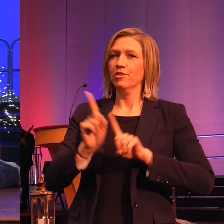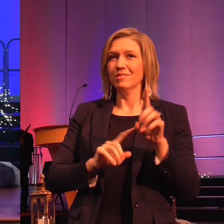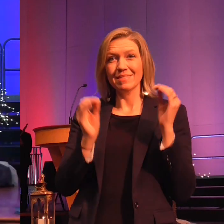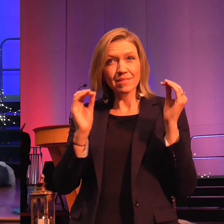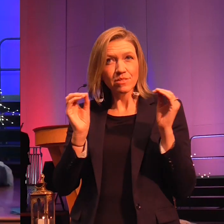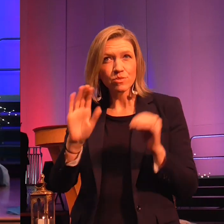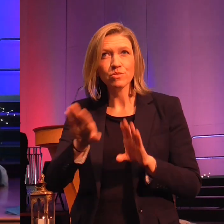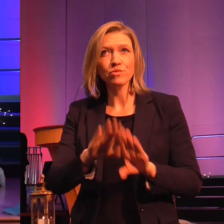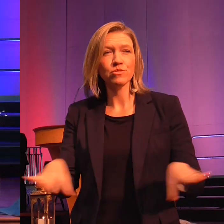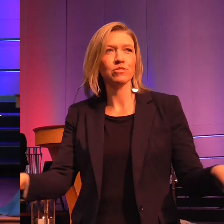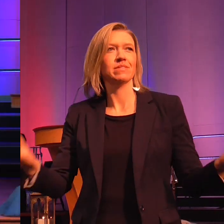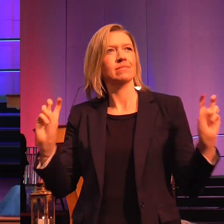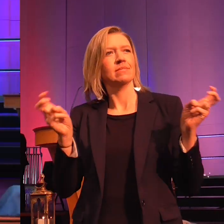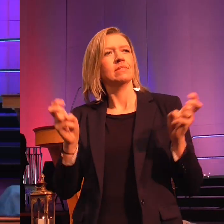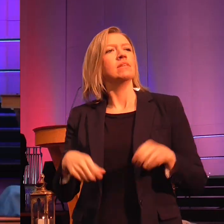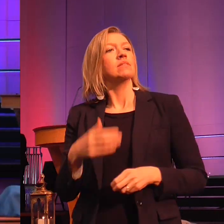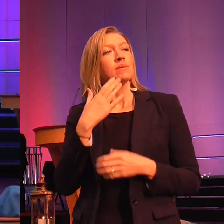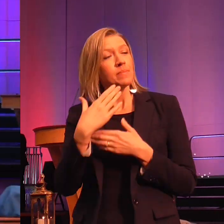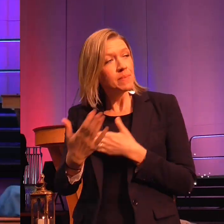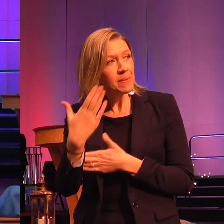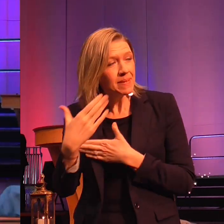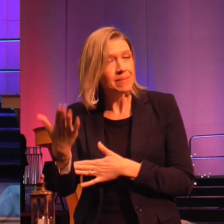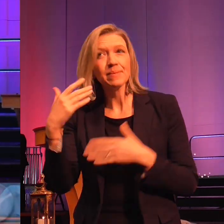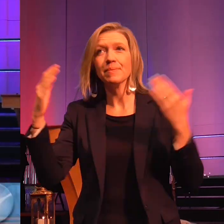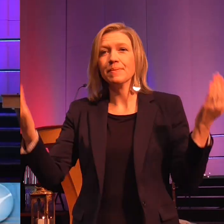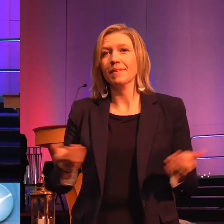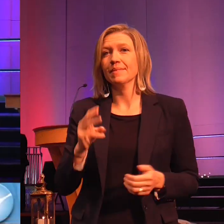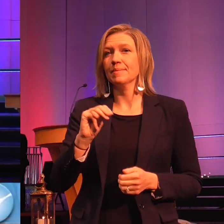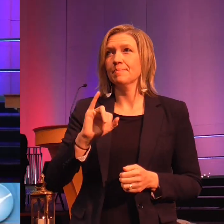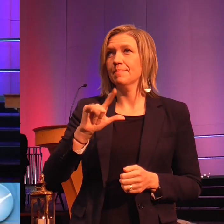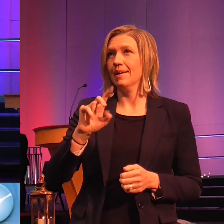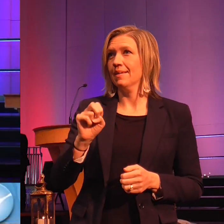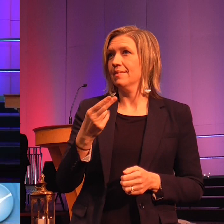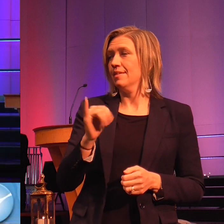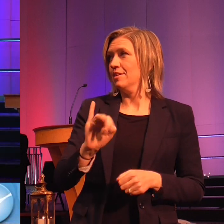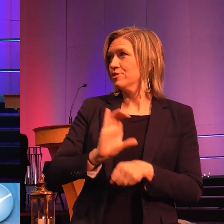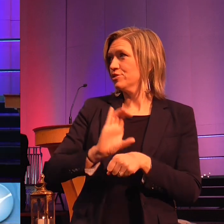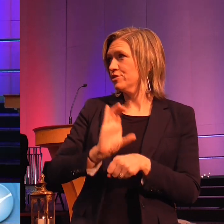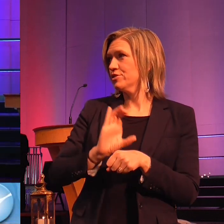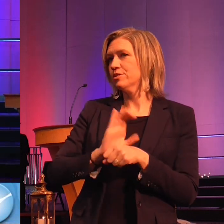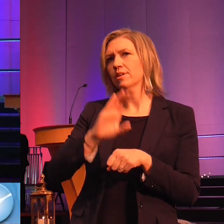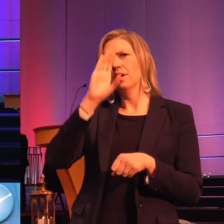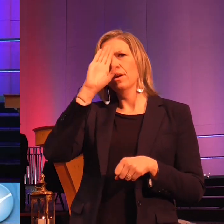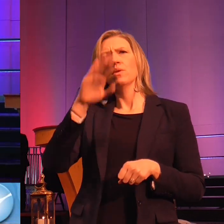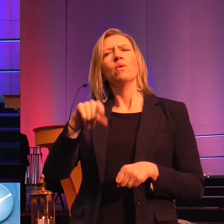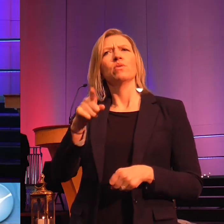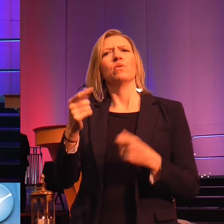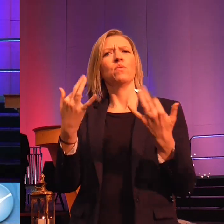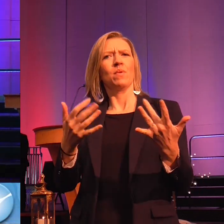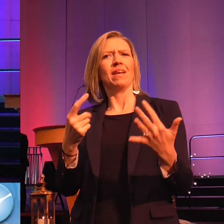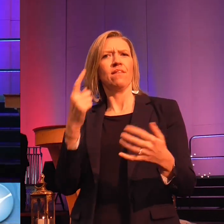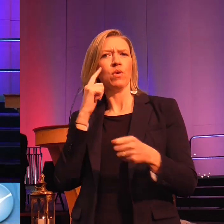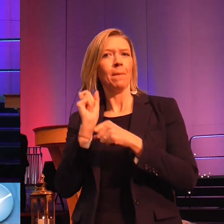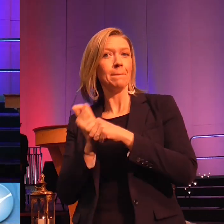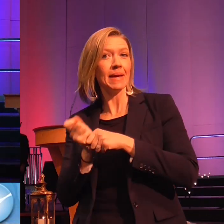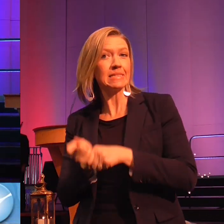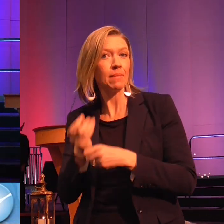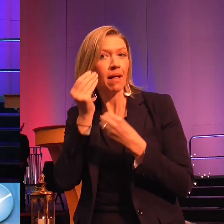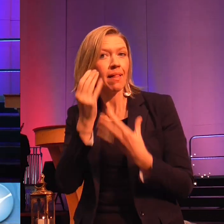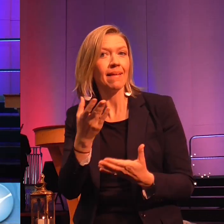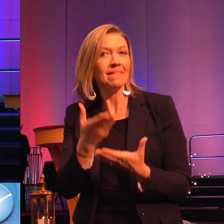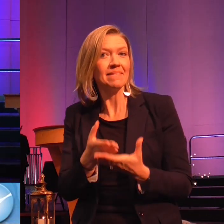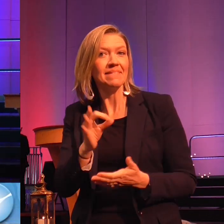So good morning, everybody, and welcome to Mile High Church. I know you're waiting for a baseball fact. It was this day